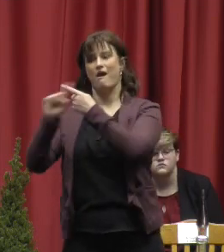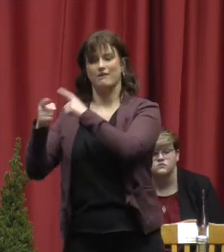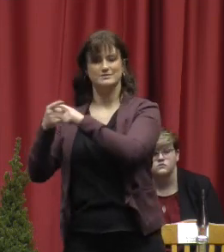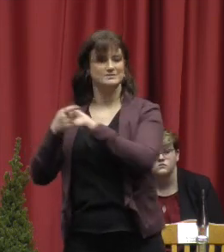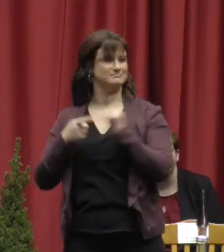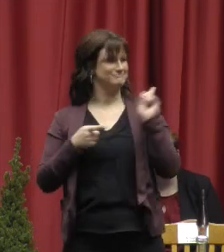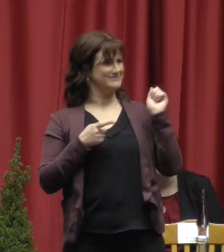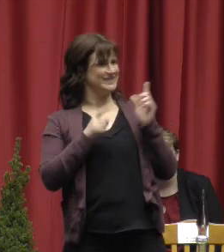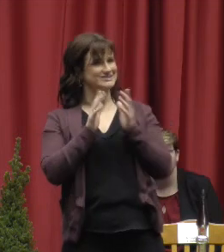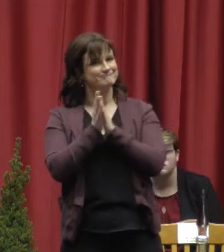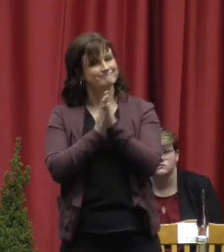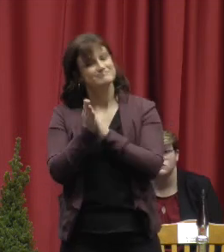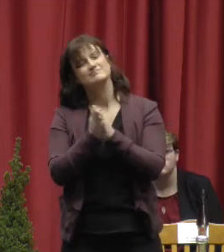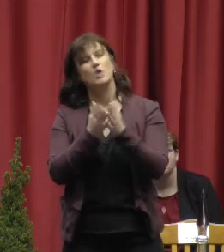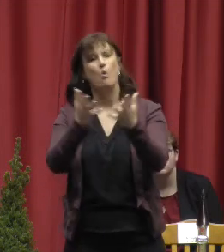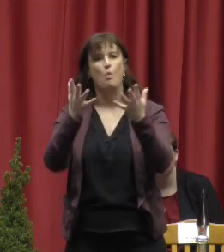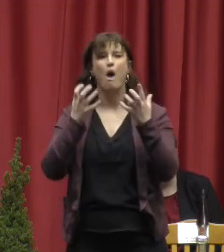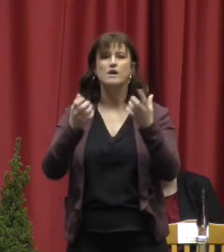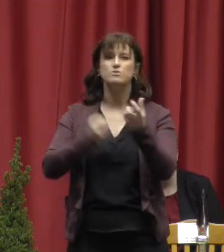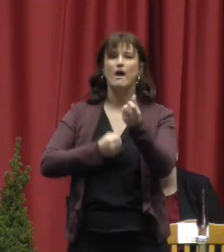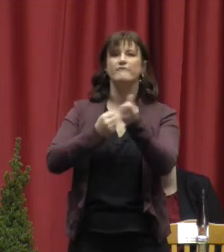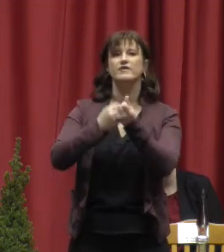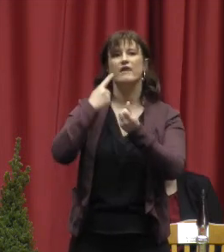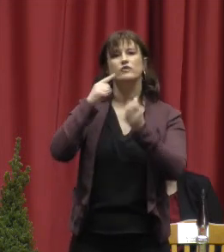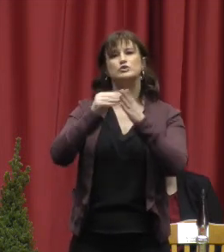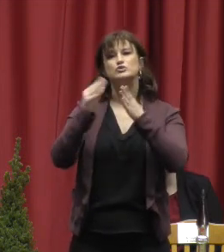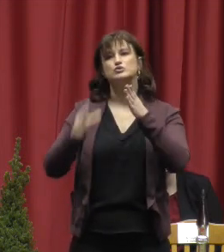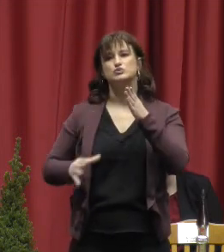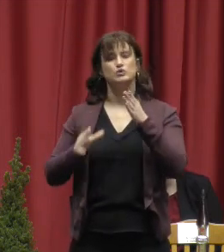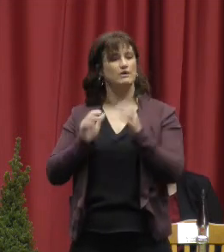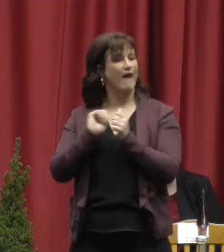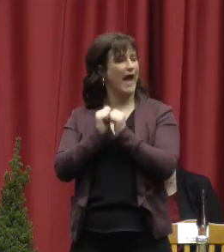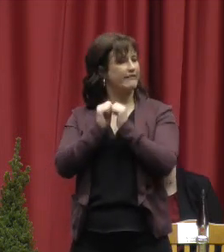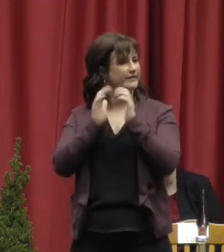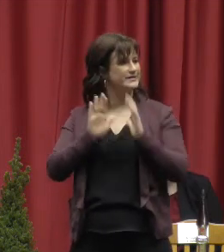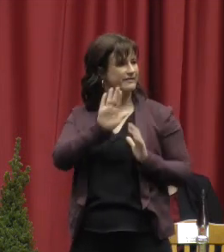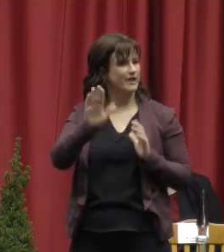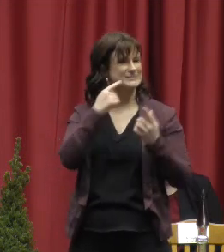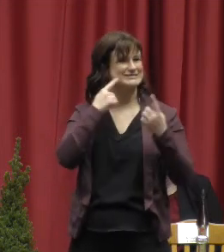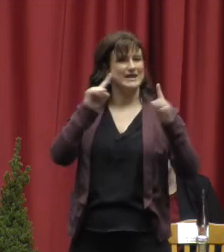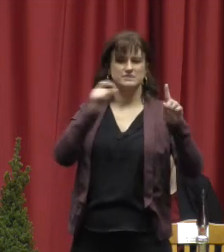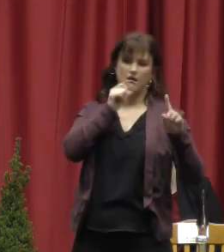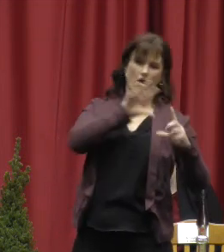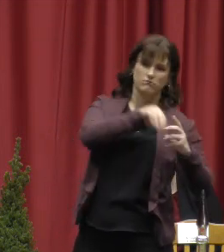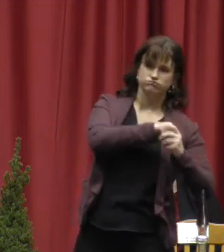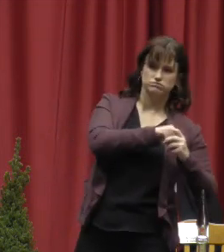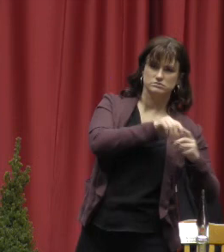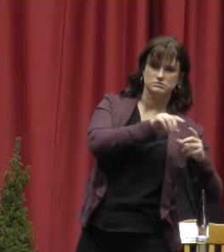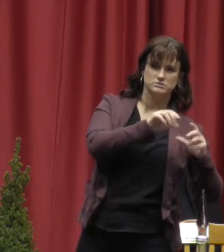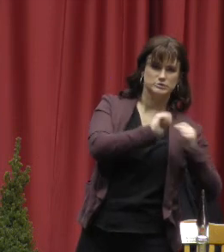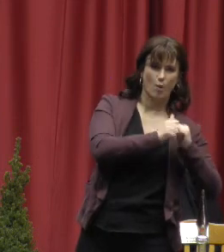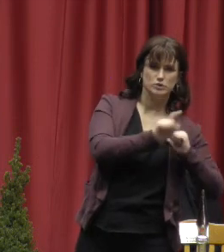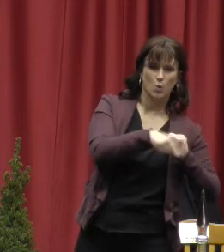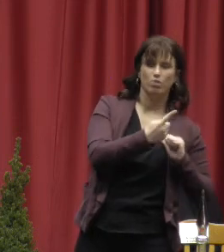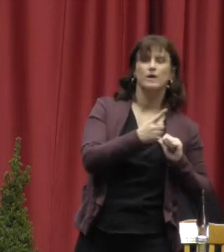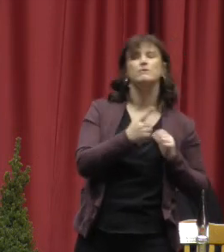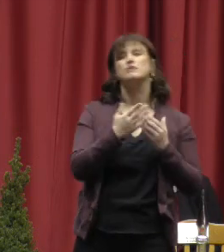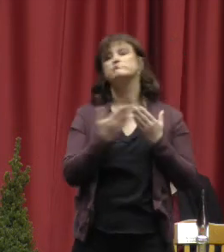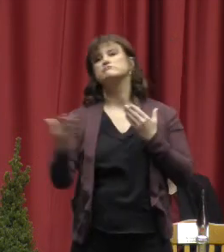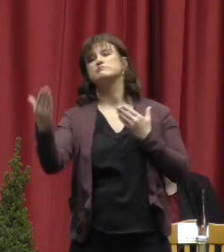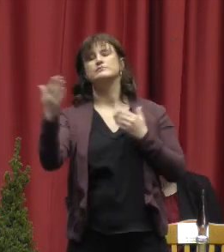for student athlete success beyond their respective sports. In fact, during his graduate